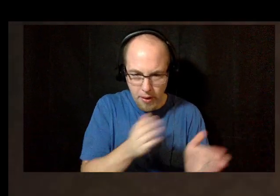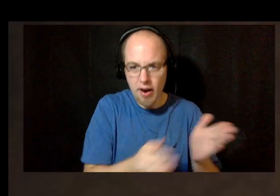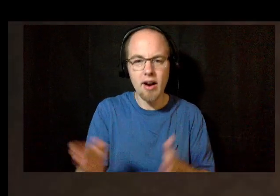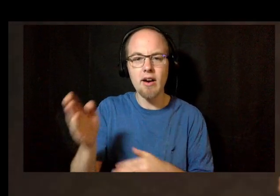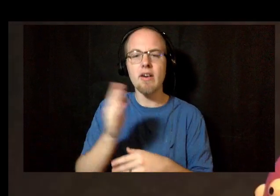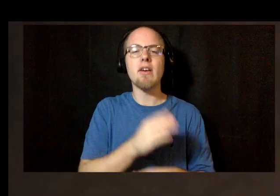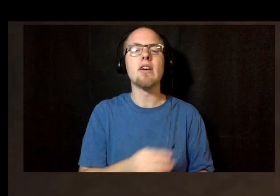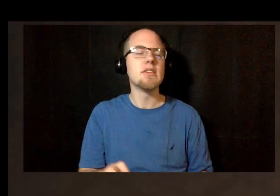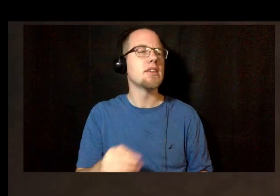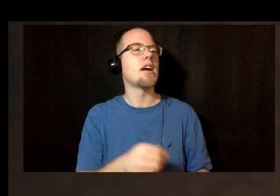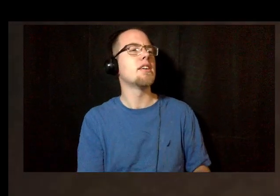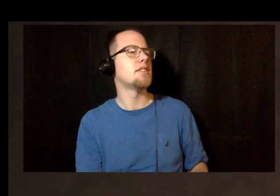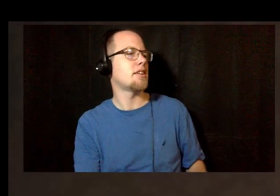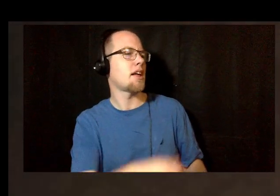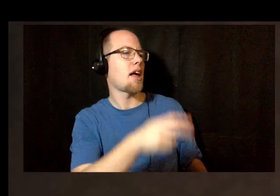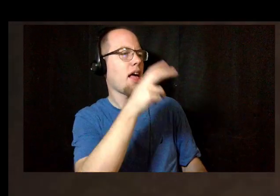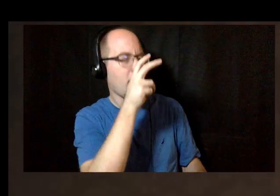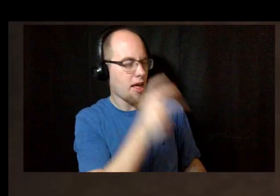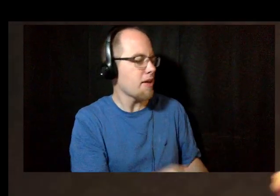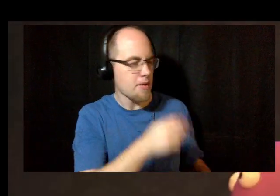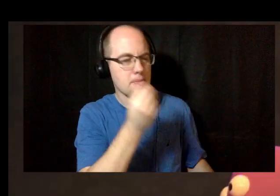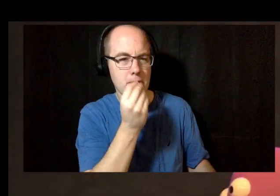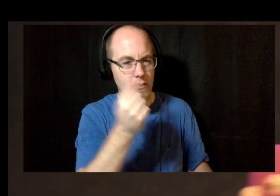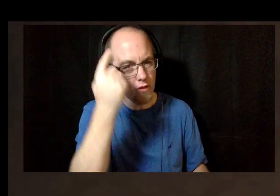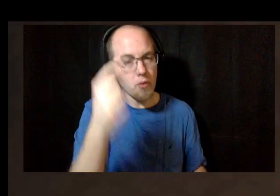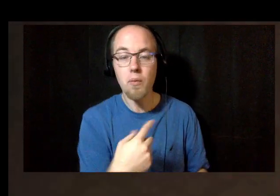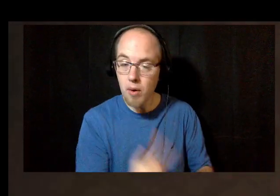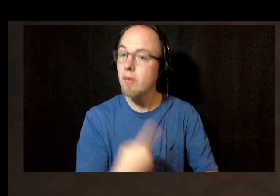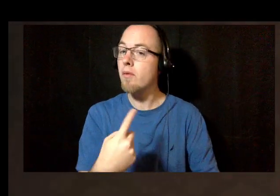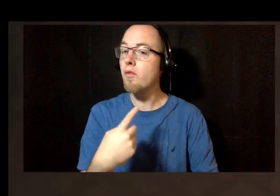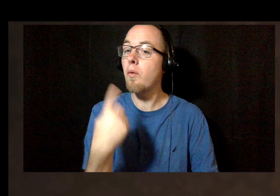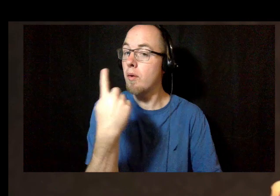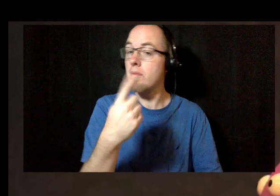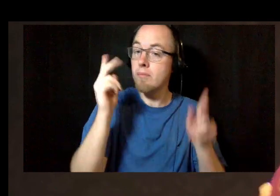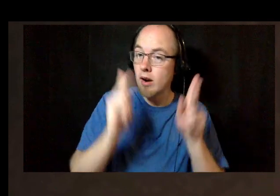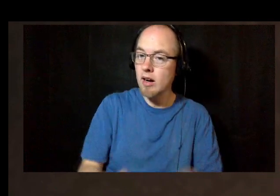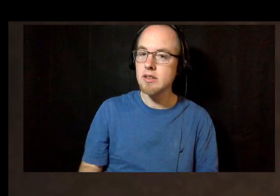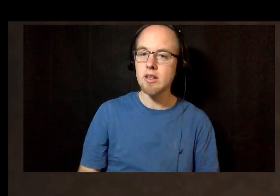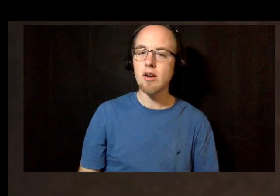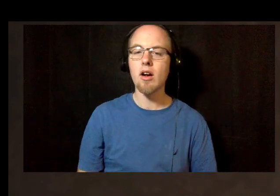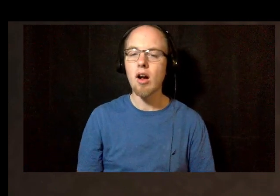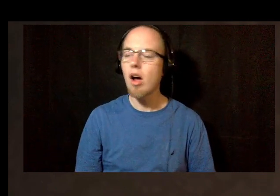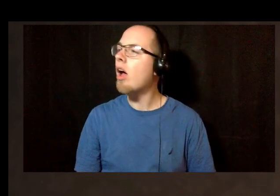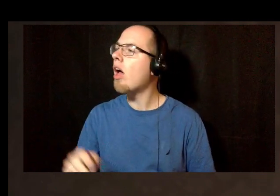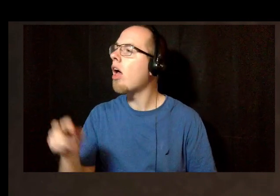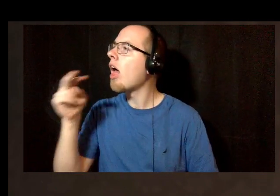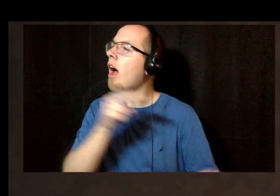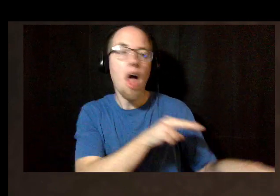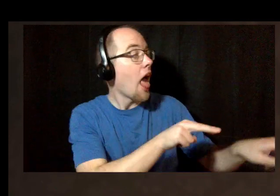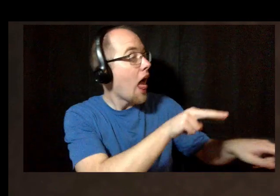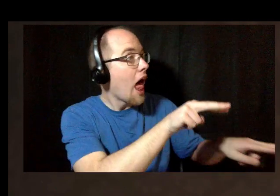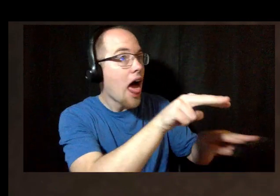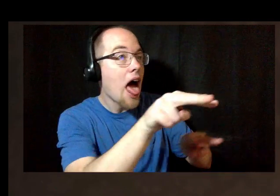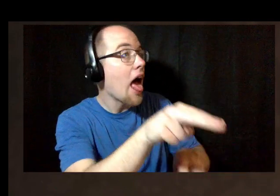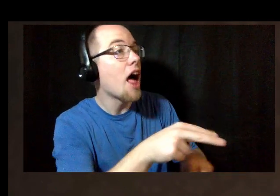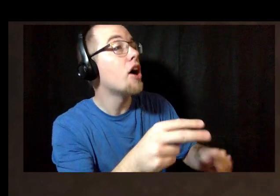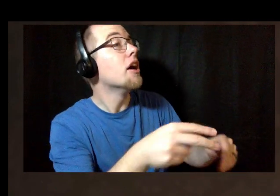at home going, look how shit that person is! They've got too many of the same